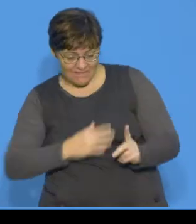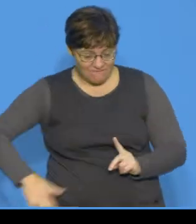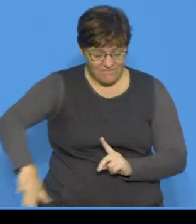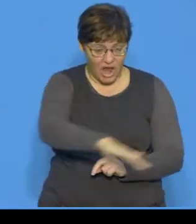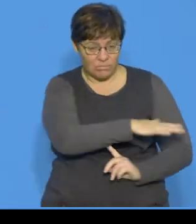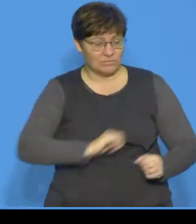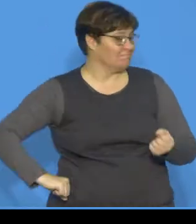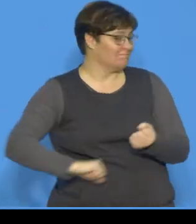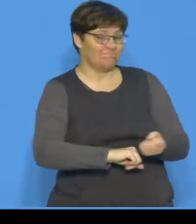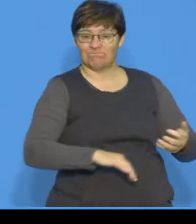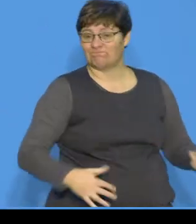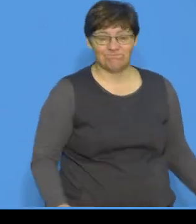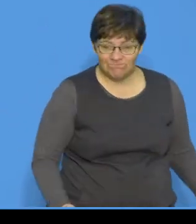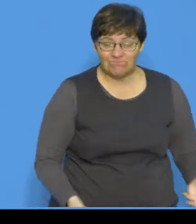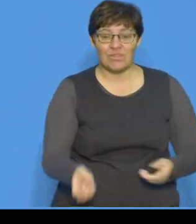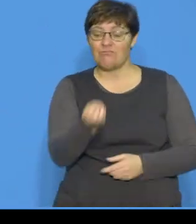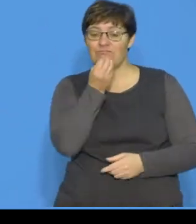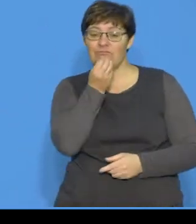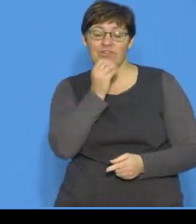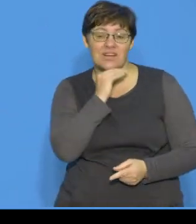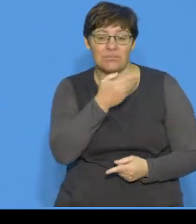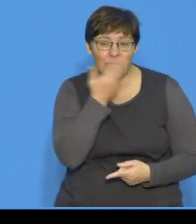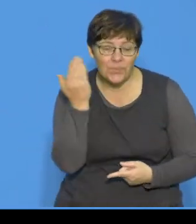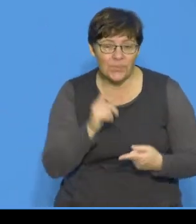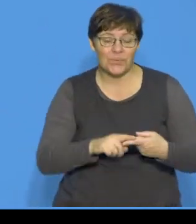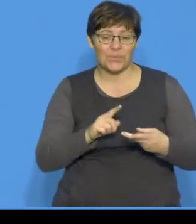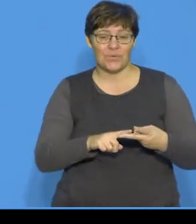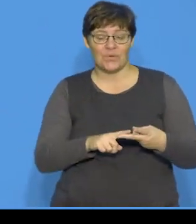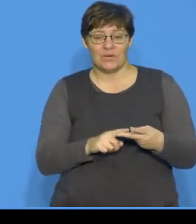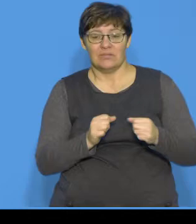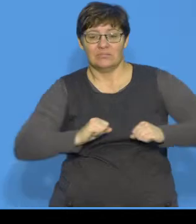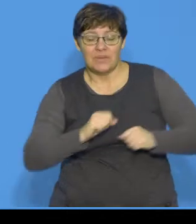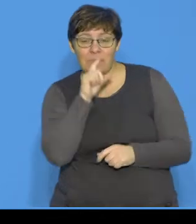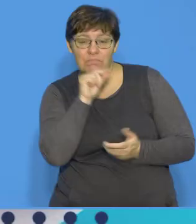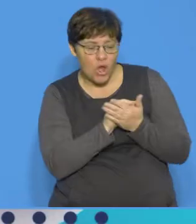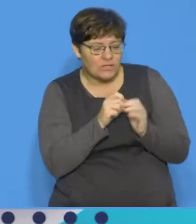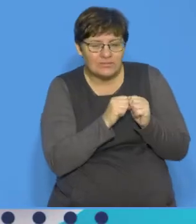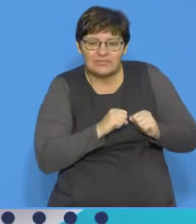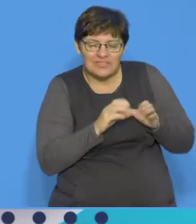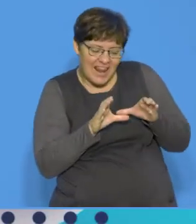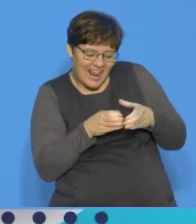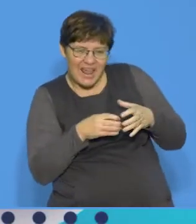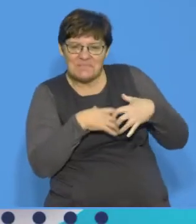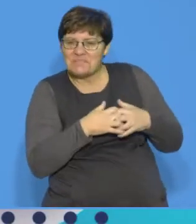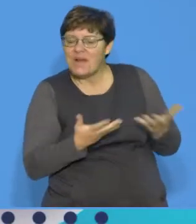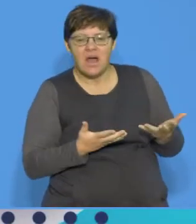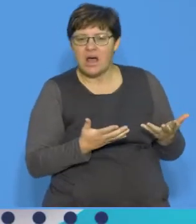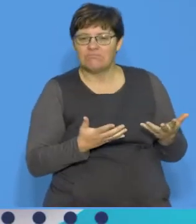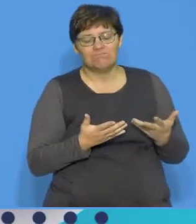environment, like amounts of food, nesting spaces for little birds, we know that these